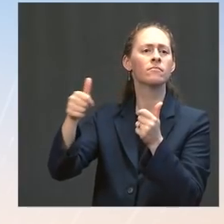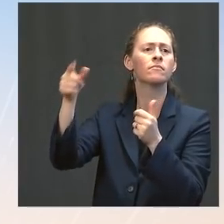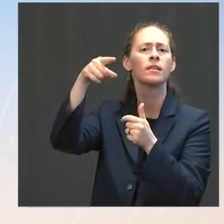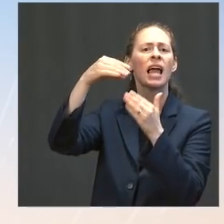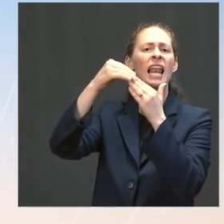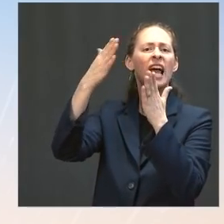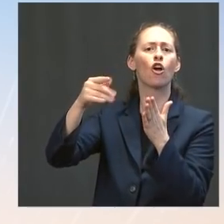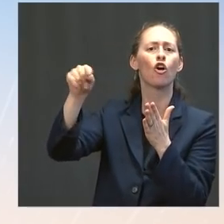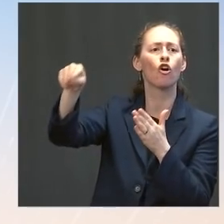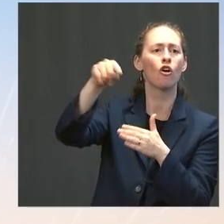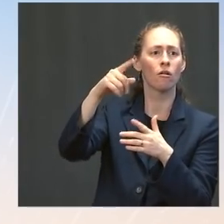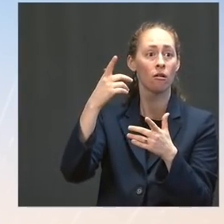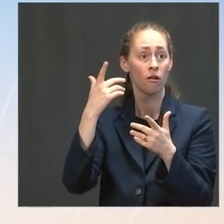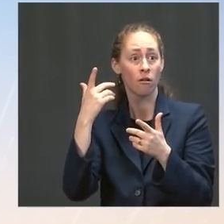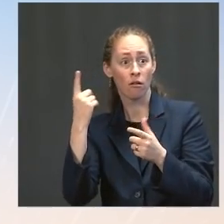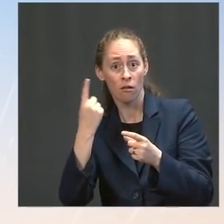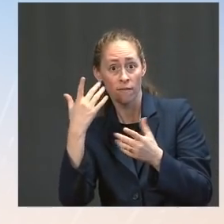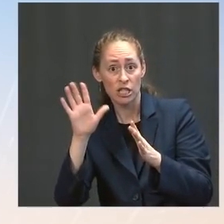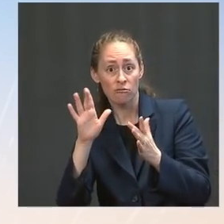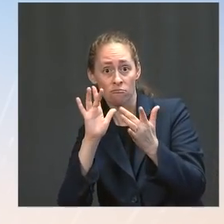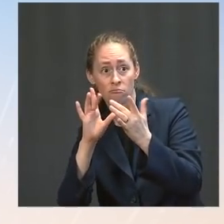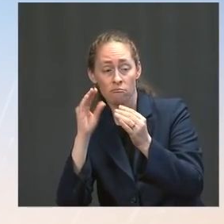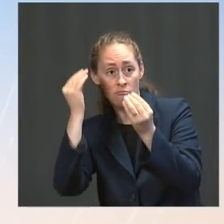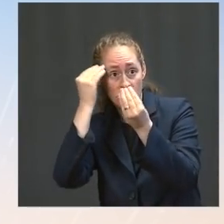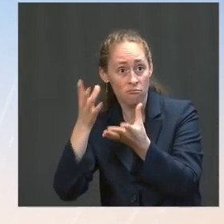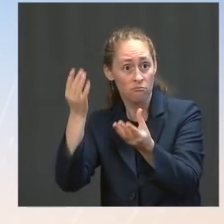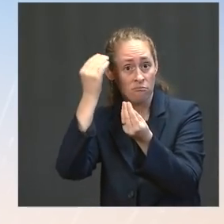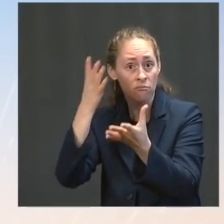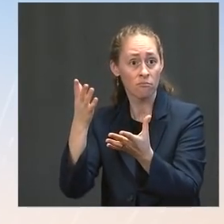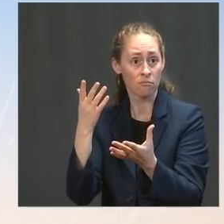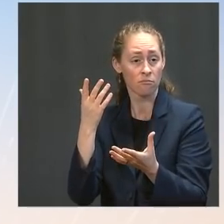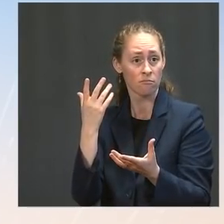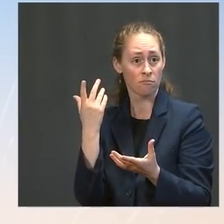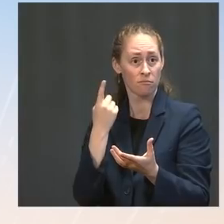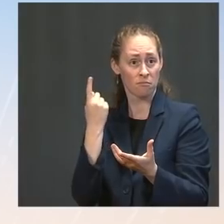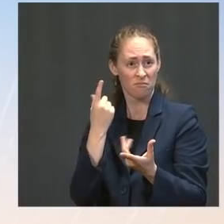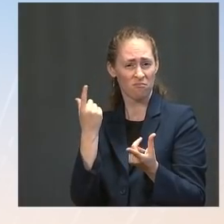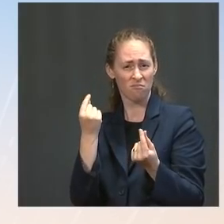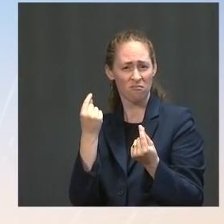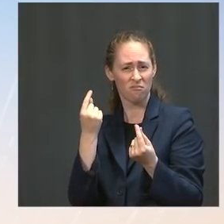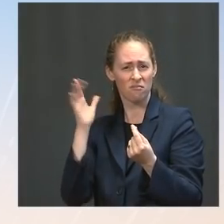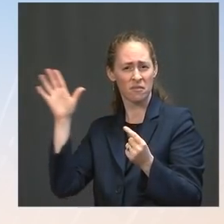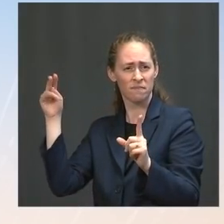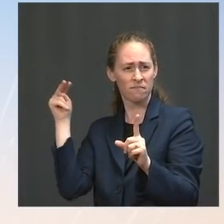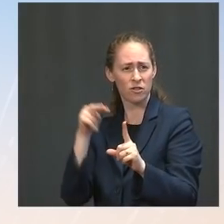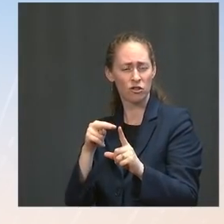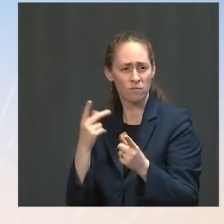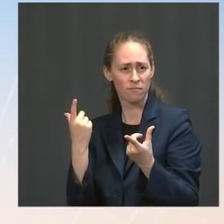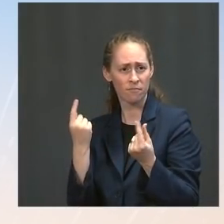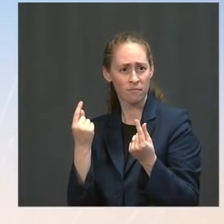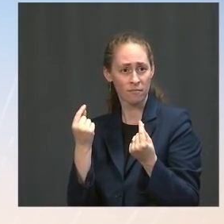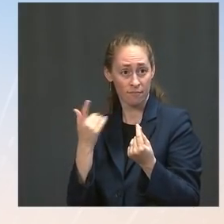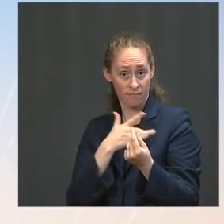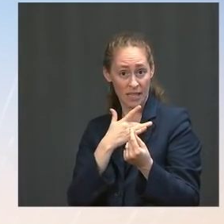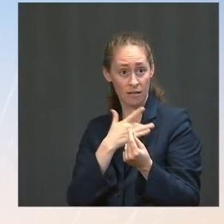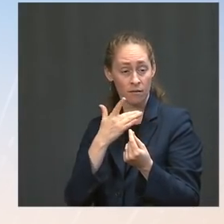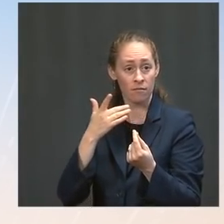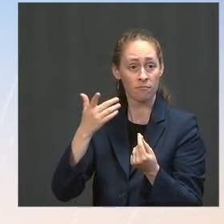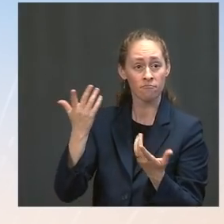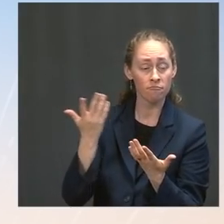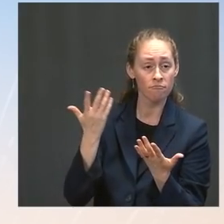Iran and other issues of mutual concern. And I expect we'll have a readout once the meeting concludes. concludes of anything coming out of the meeting.